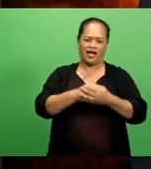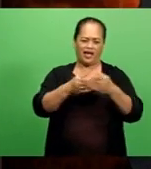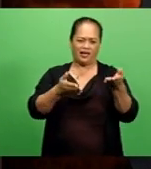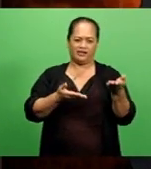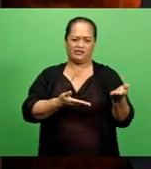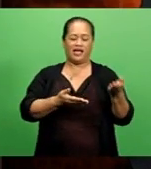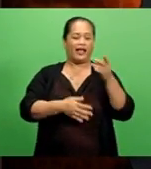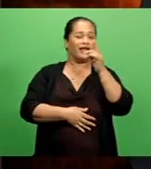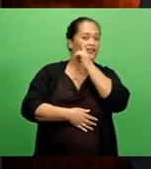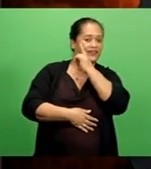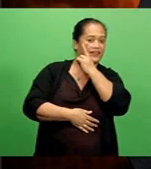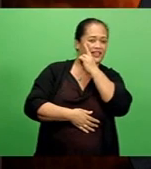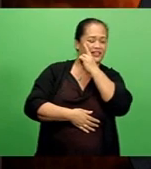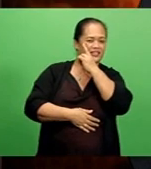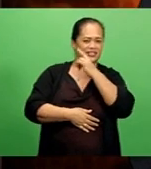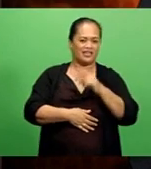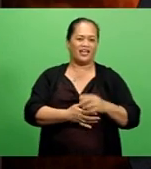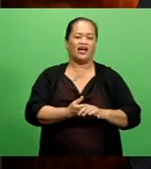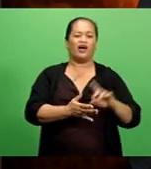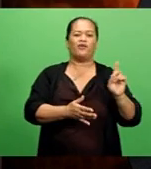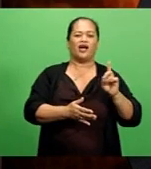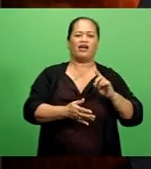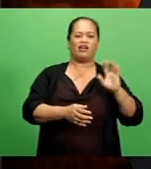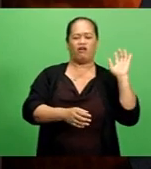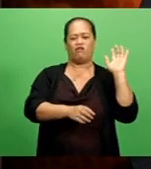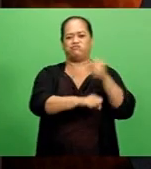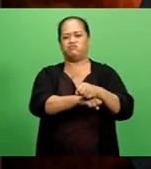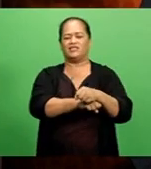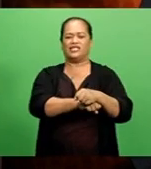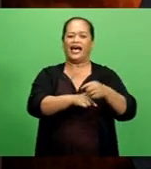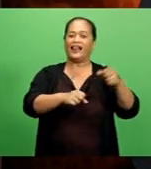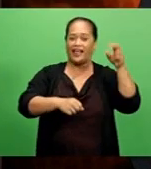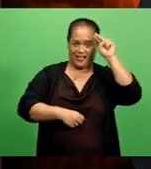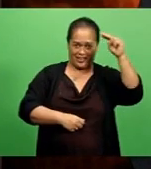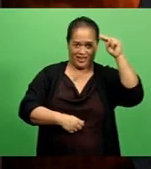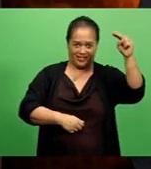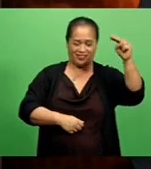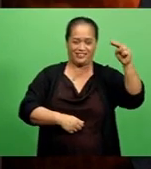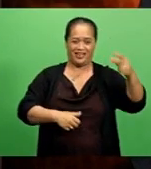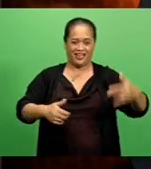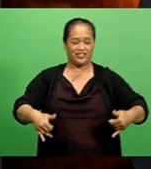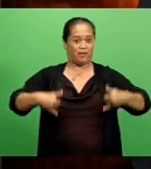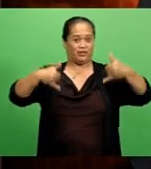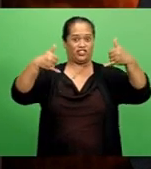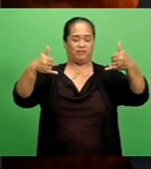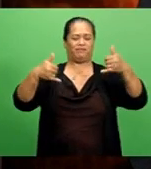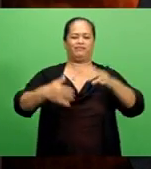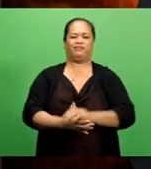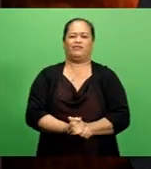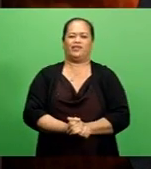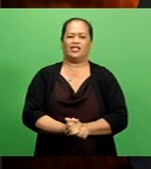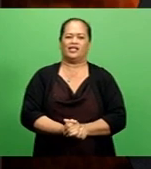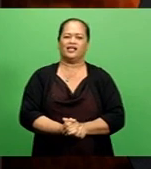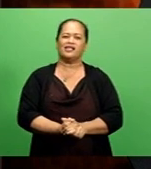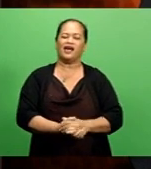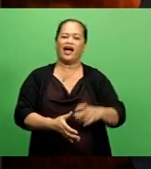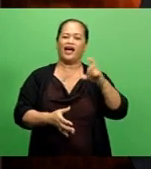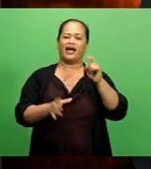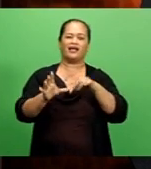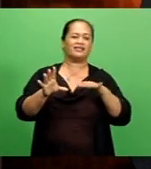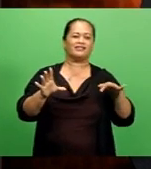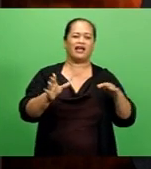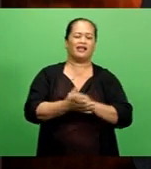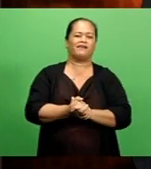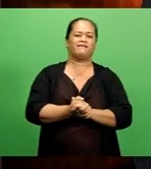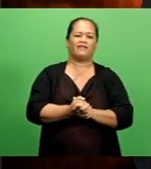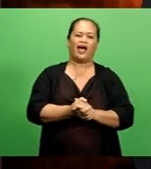Basketball Championship title. Led by national reps Dhamari Ravai and Estelle Kainamoli, the team made up of St. Joseph Secondary